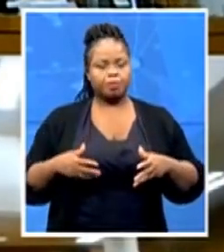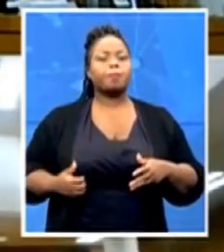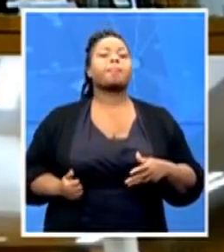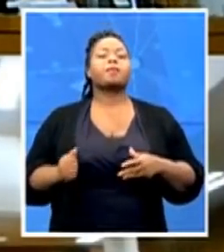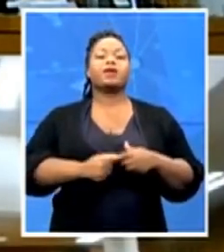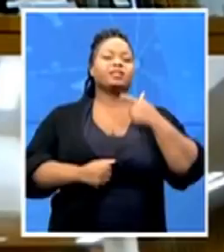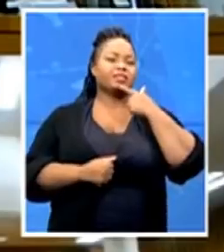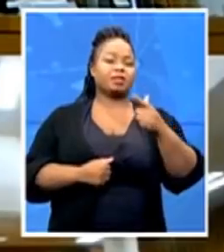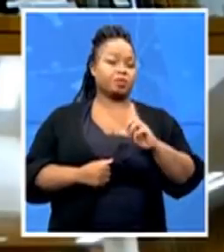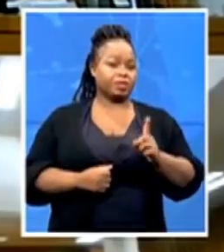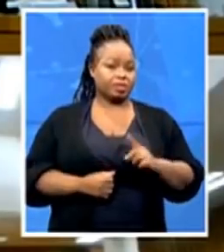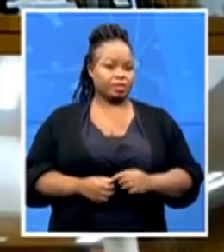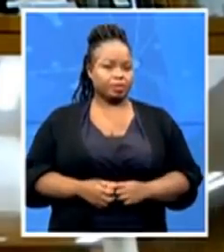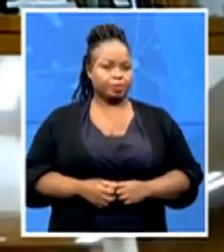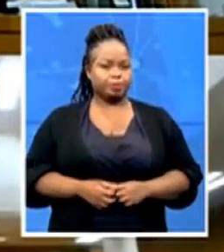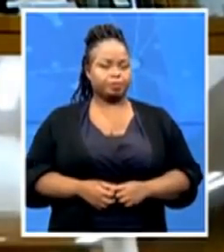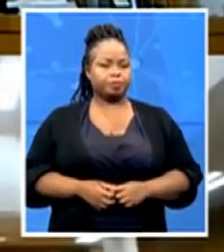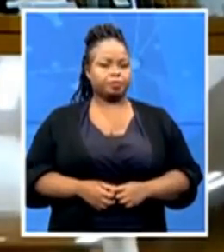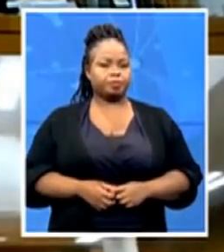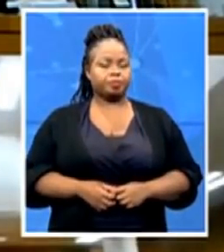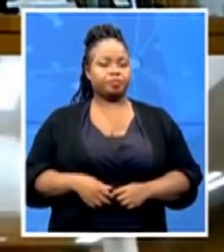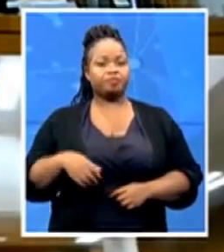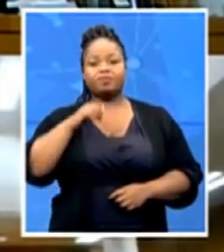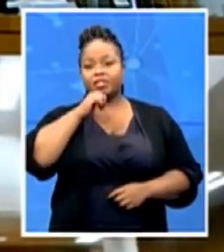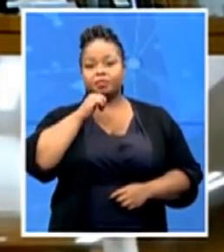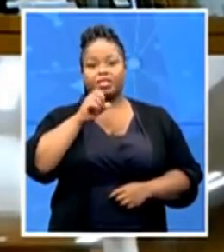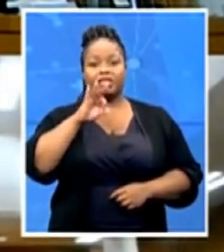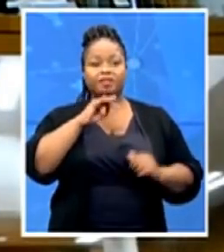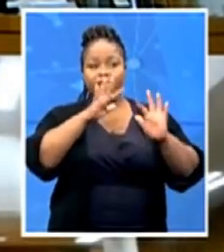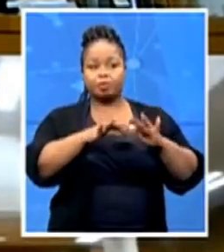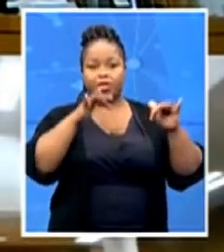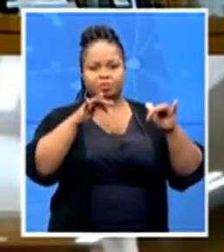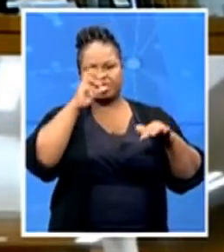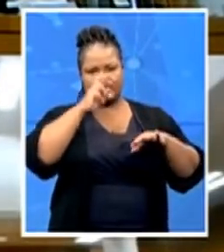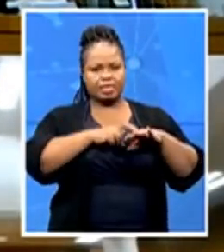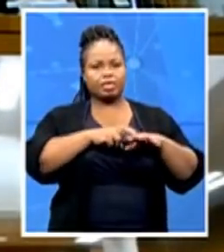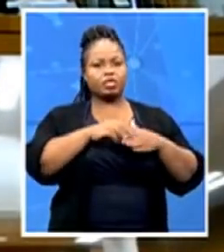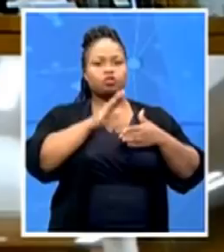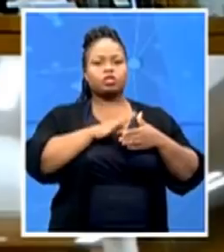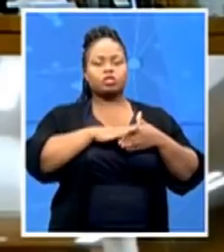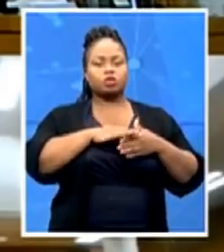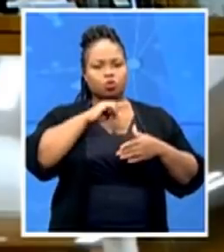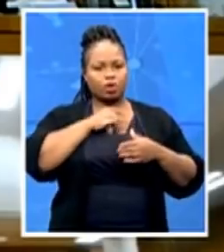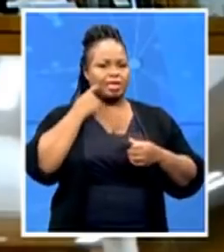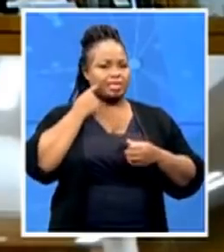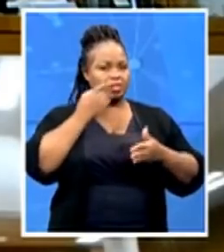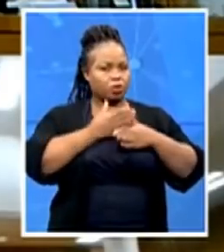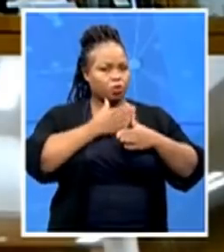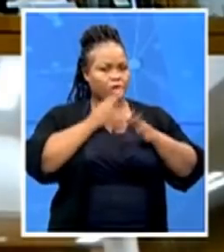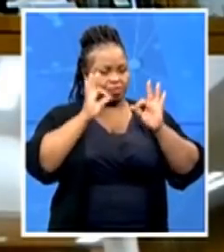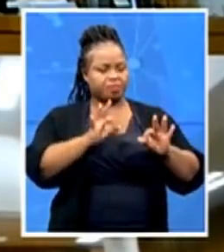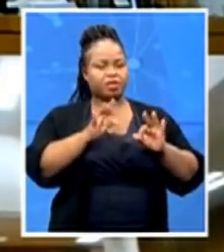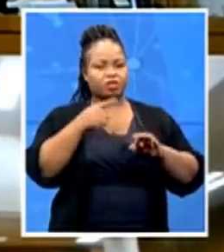where the Assembly itself requires reasons in order to fulfill its functions in a rational manner, reasons for the independent